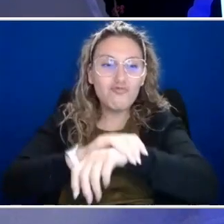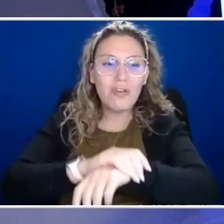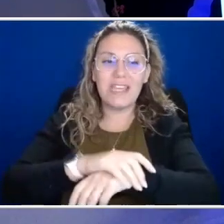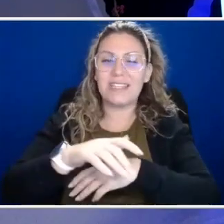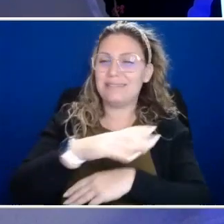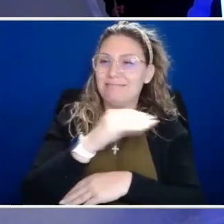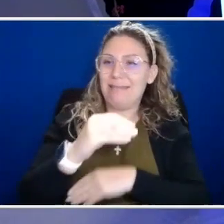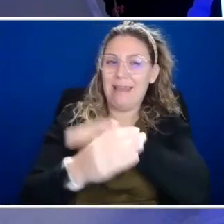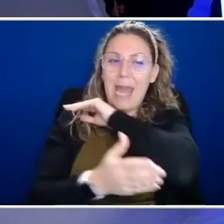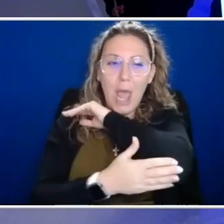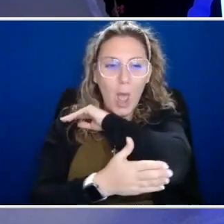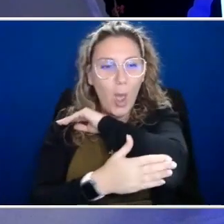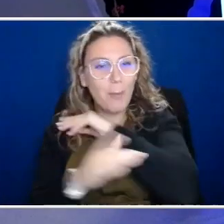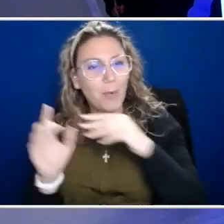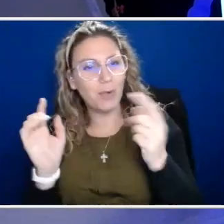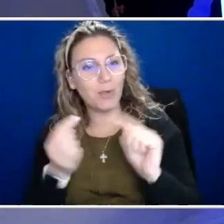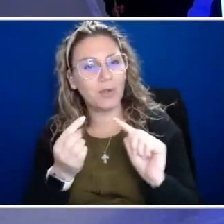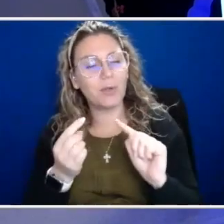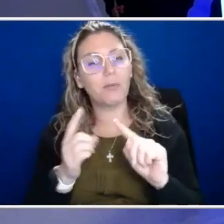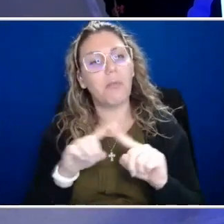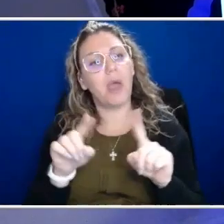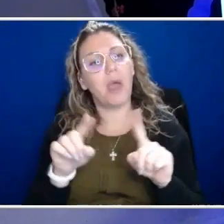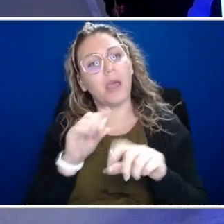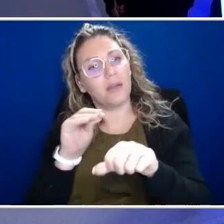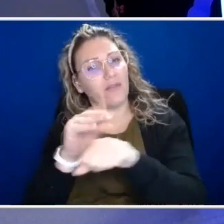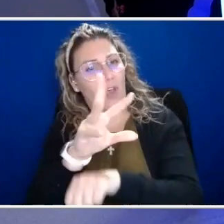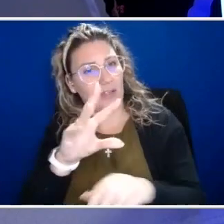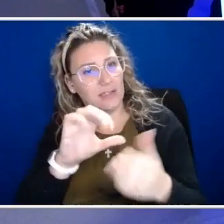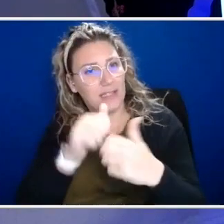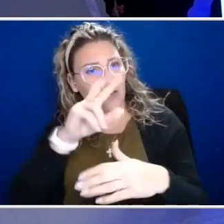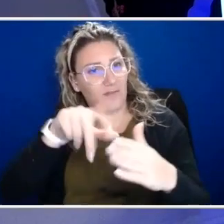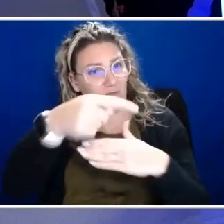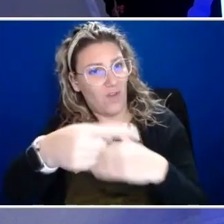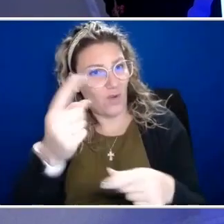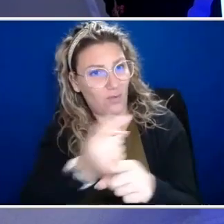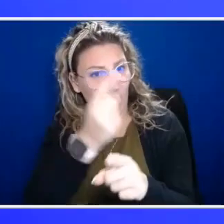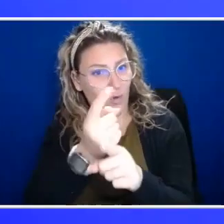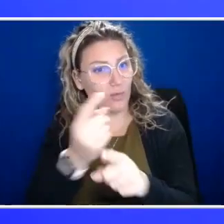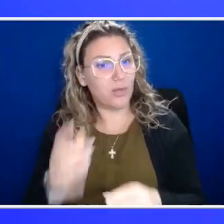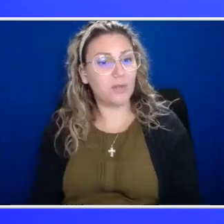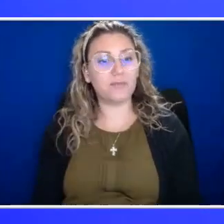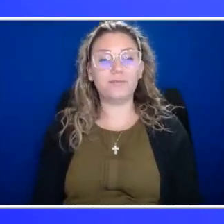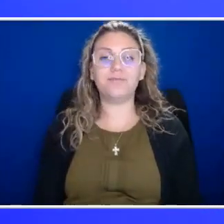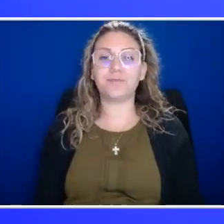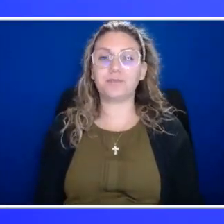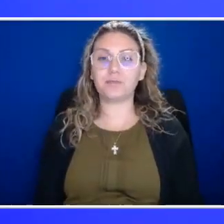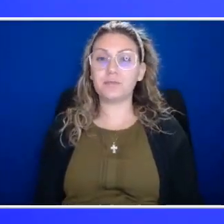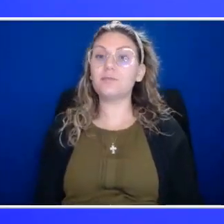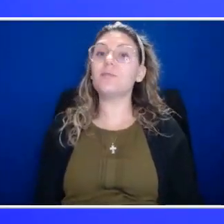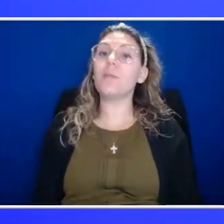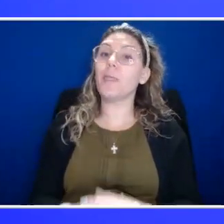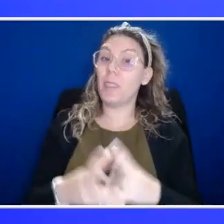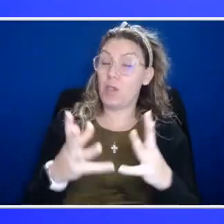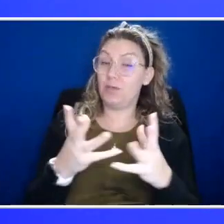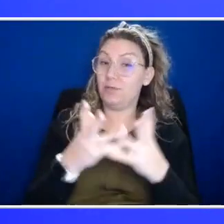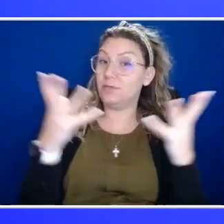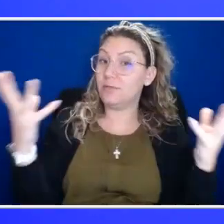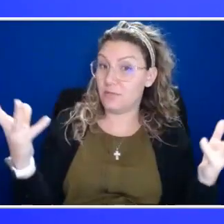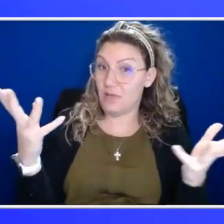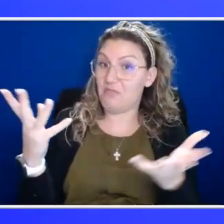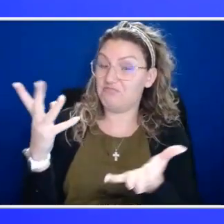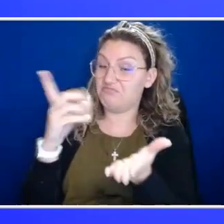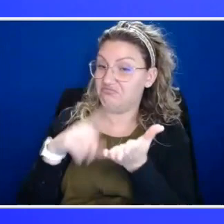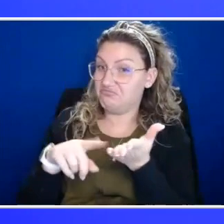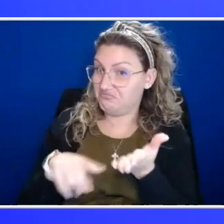there advice on how to fall correctly? There's a lot out there on how to fall correctly, and a lot of it